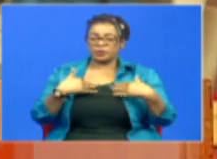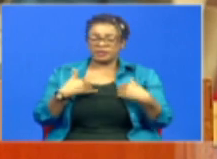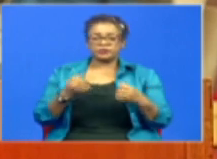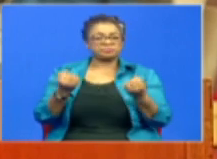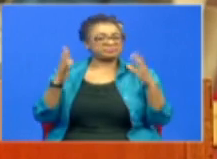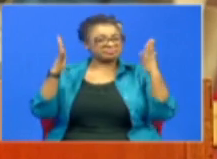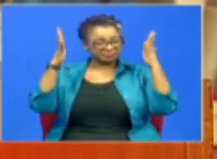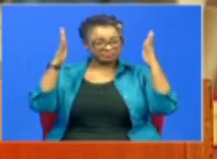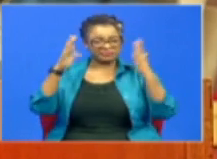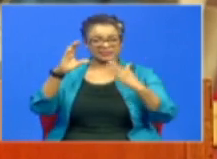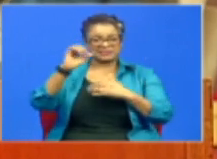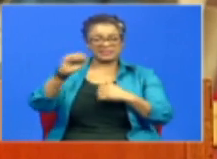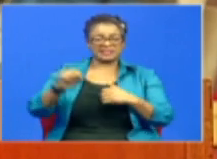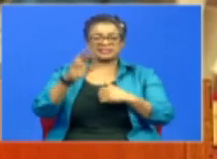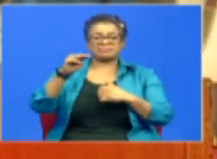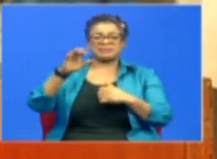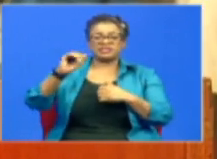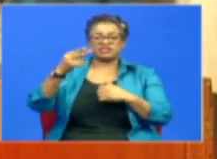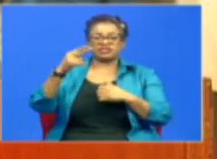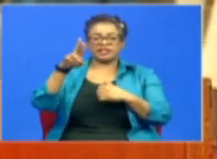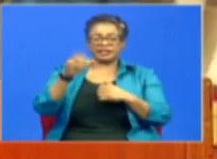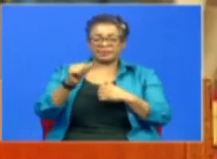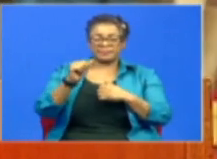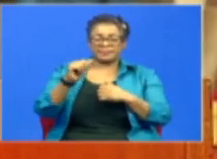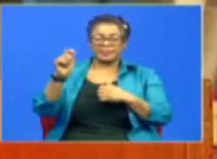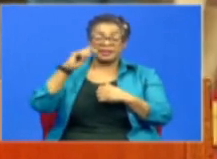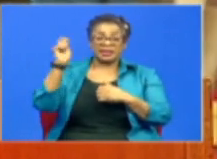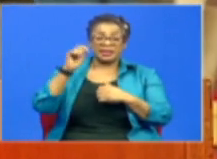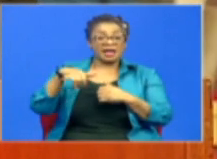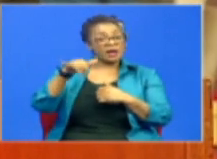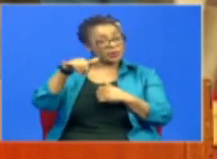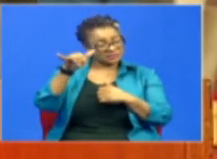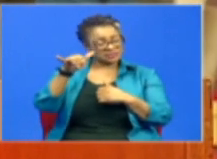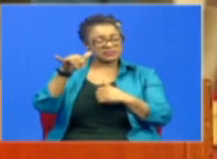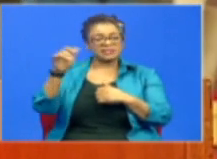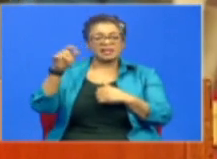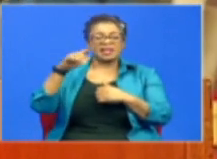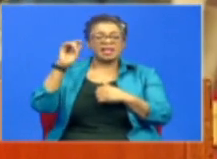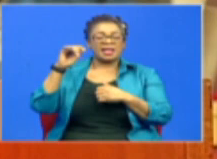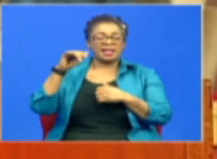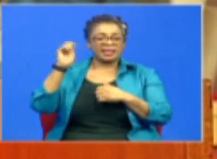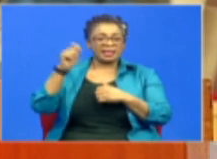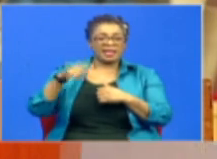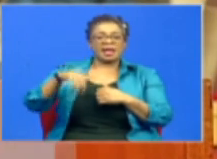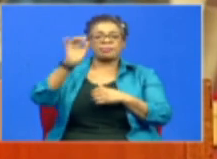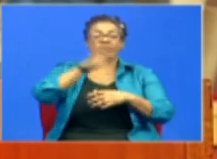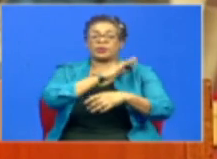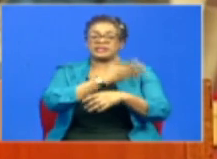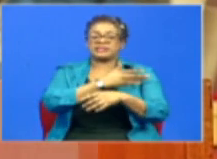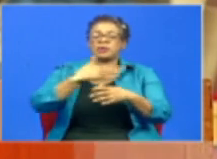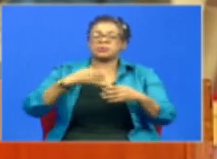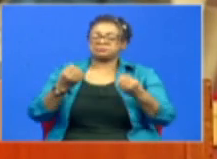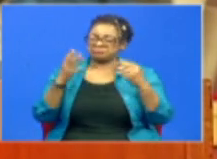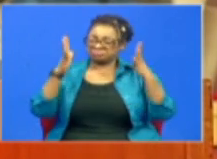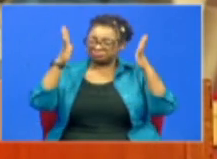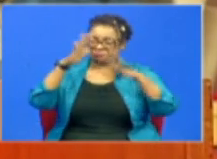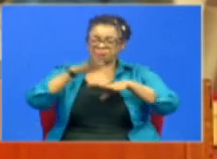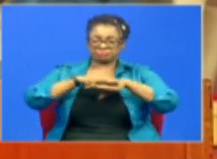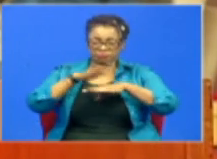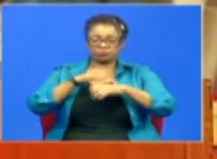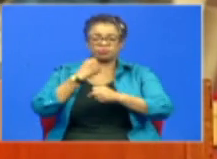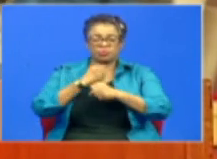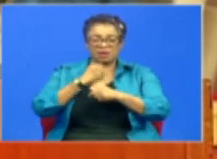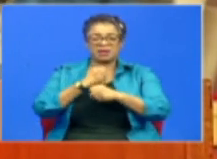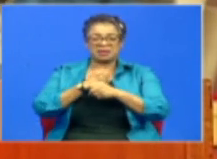CS Macharia, the Airports Authority, Kenya Airways. I want to congratulate you for the very, very hard work you have